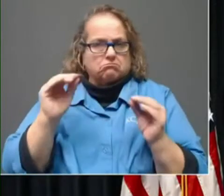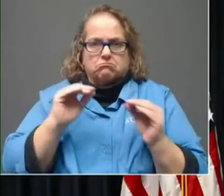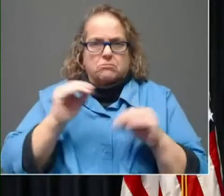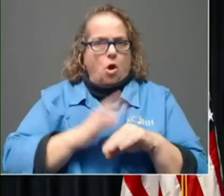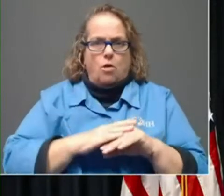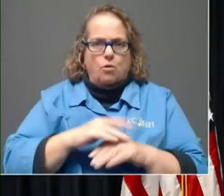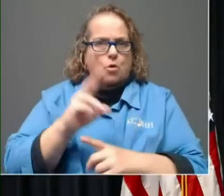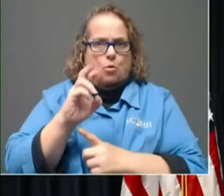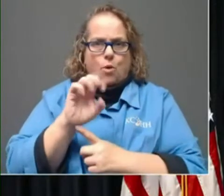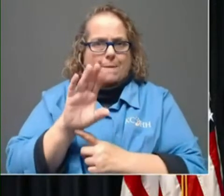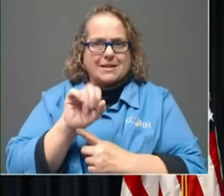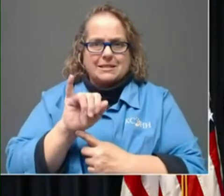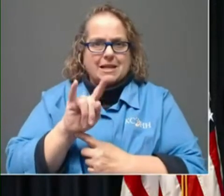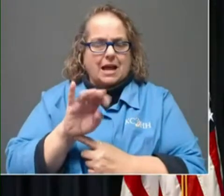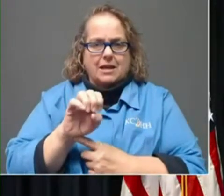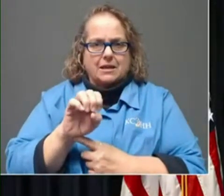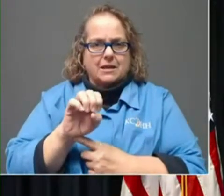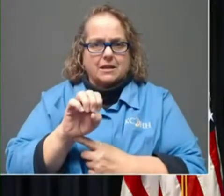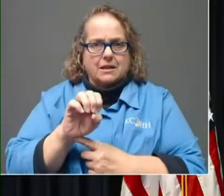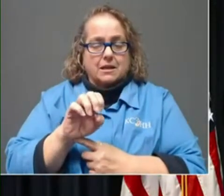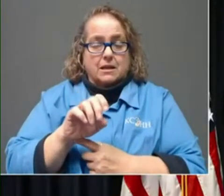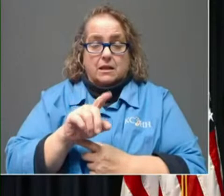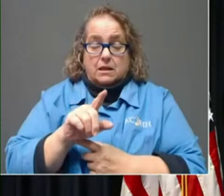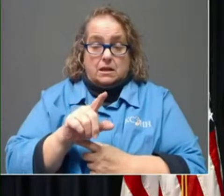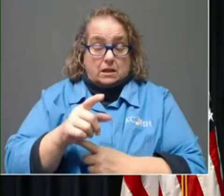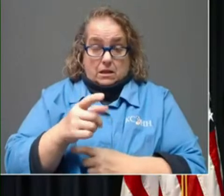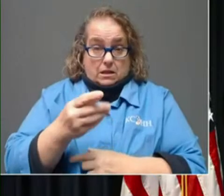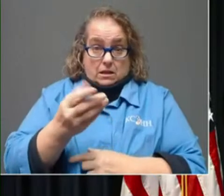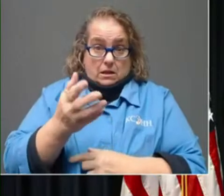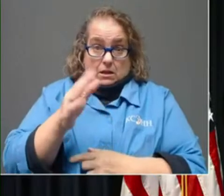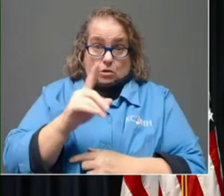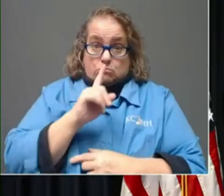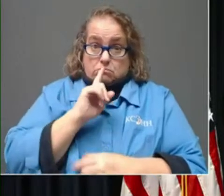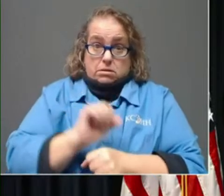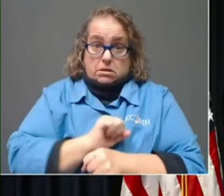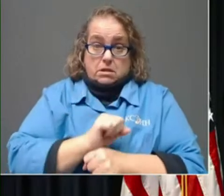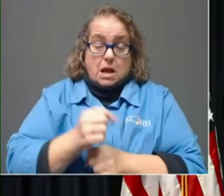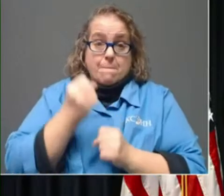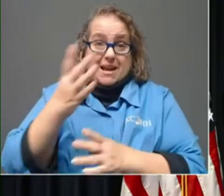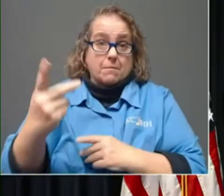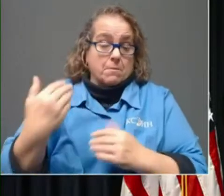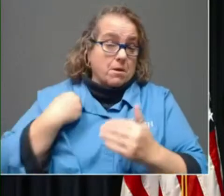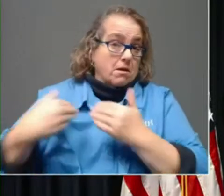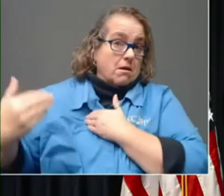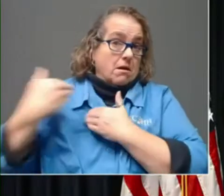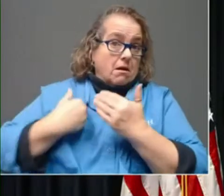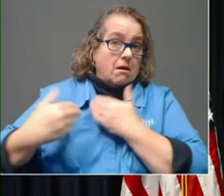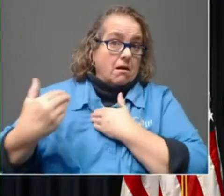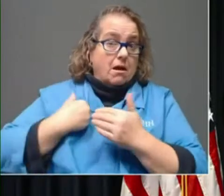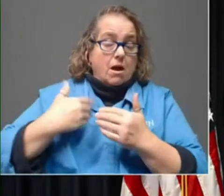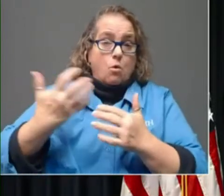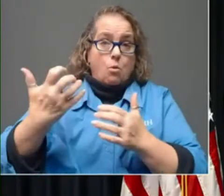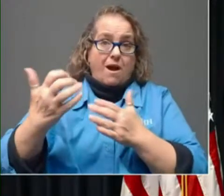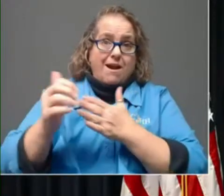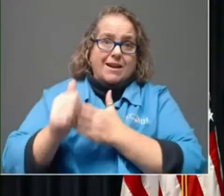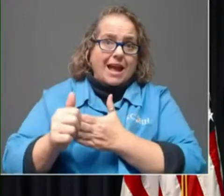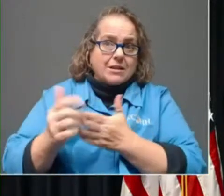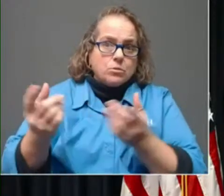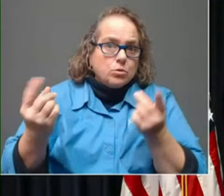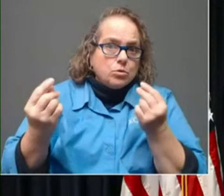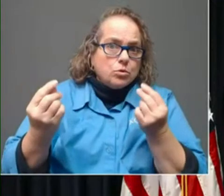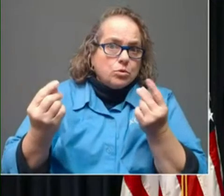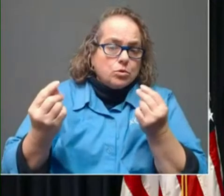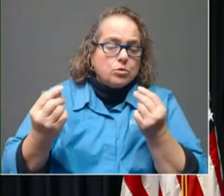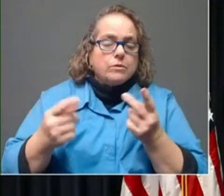You wouldn't believe how many people I've got asking for guidance on what they're supposed to do in that regard. And then a second question